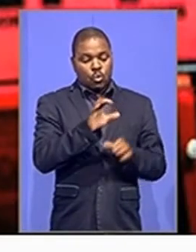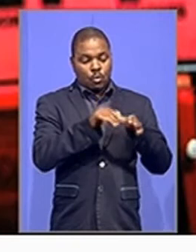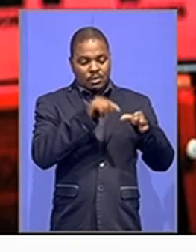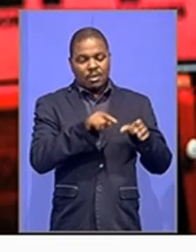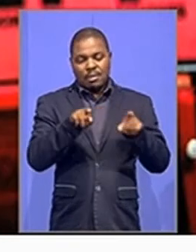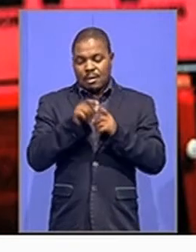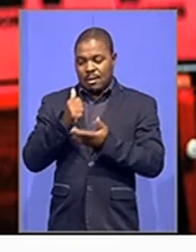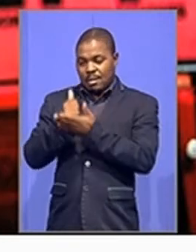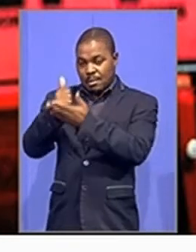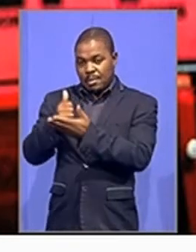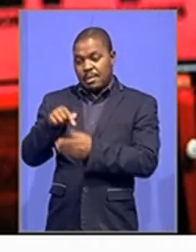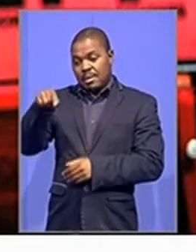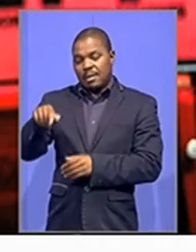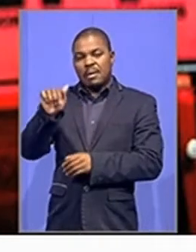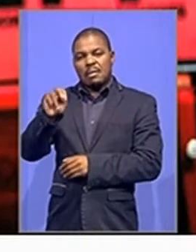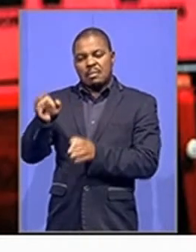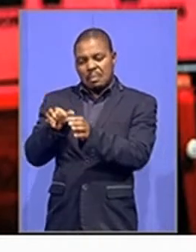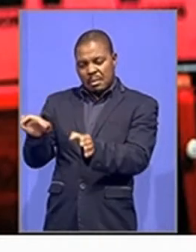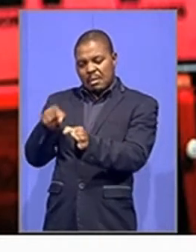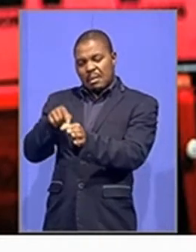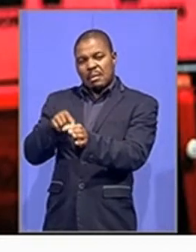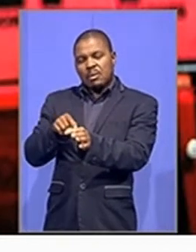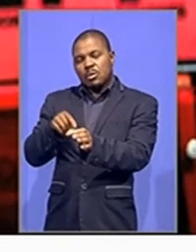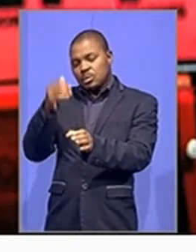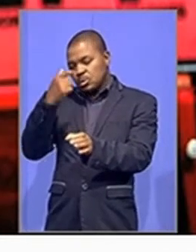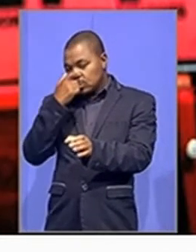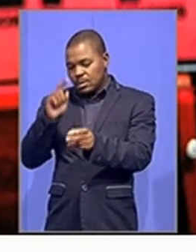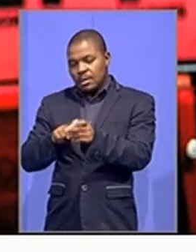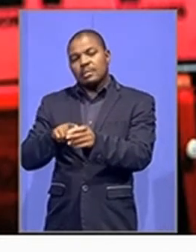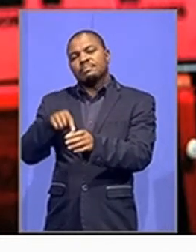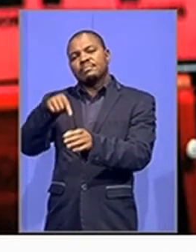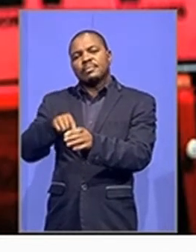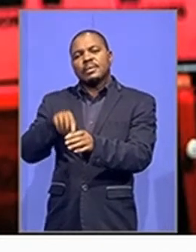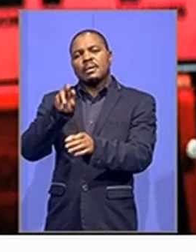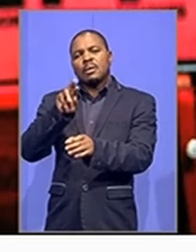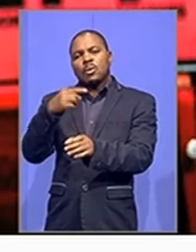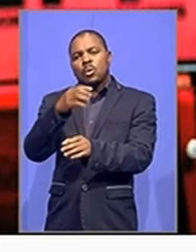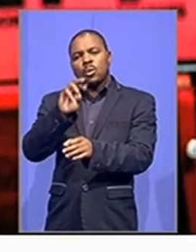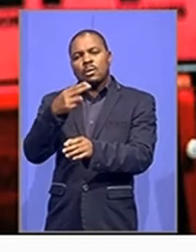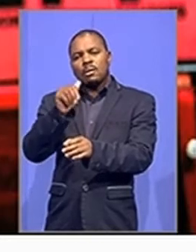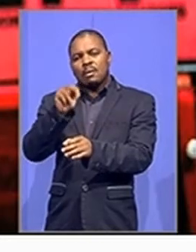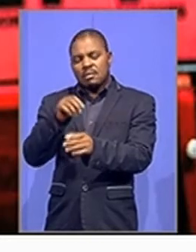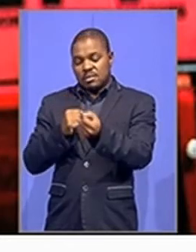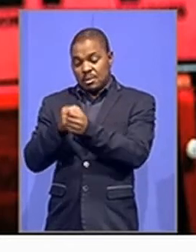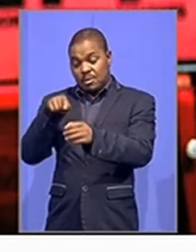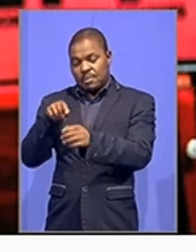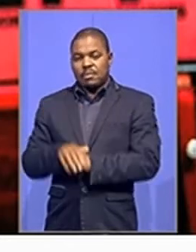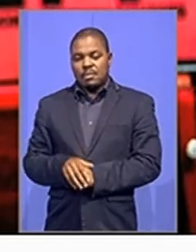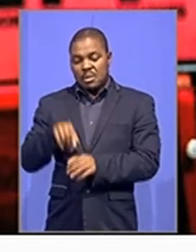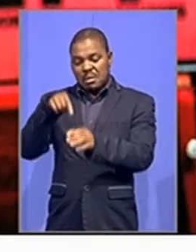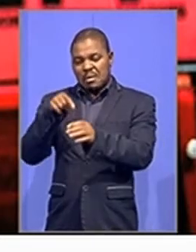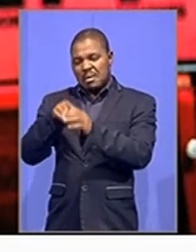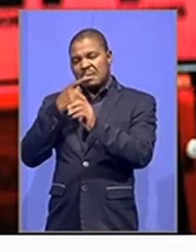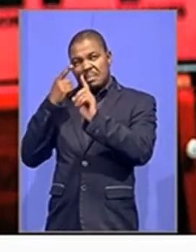instrument to fight for the protection of Pravin Gordhan and Ramaphosa, whose main interest and purpose is to safeguard the white